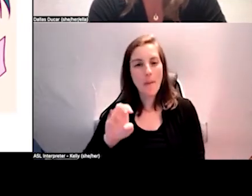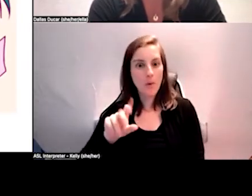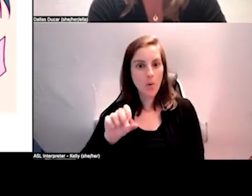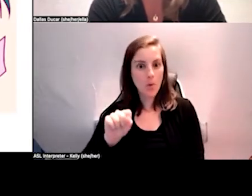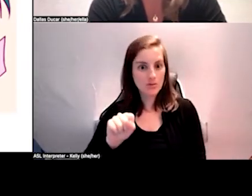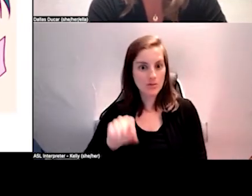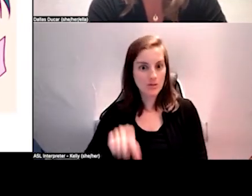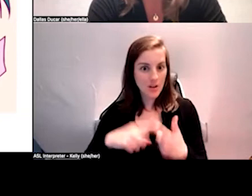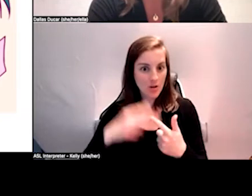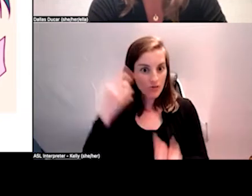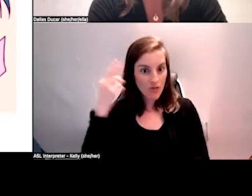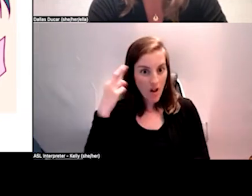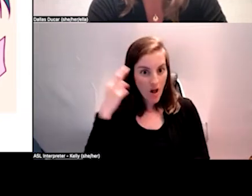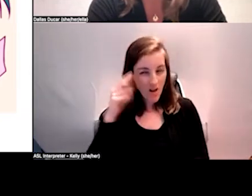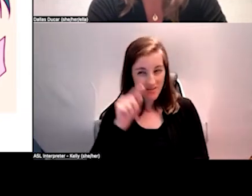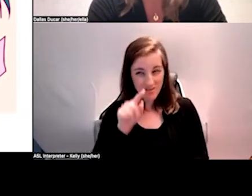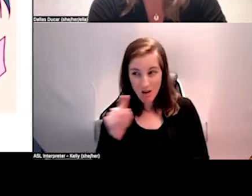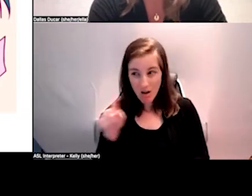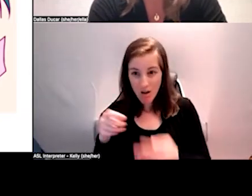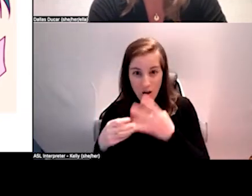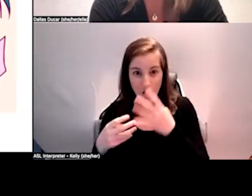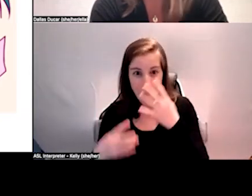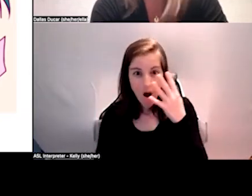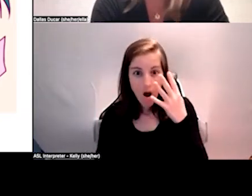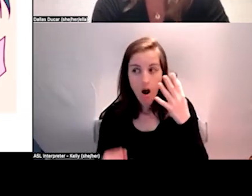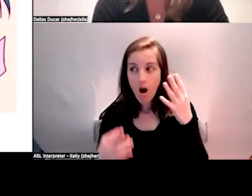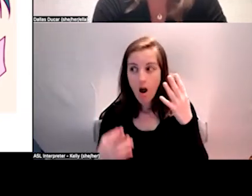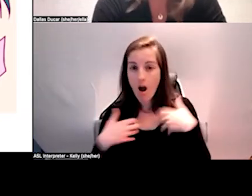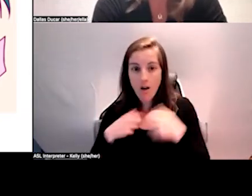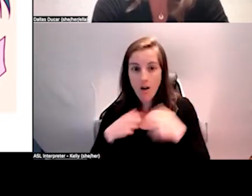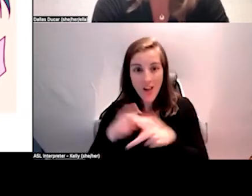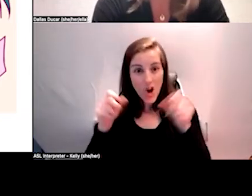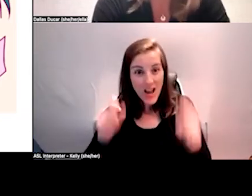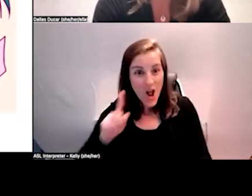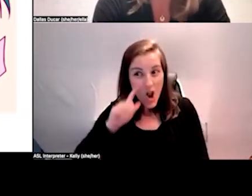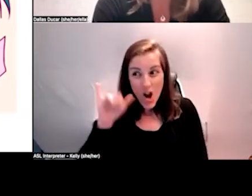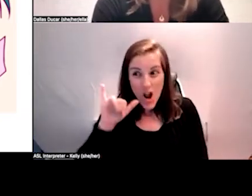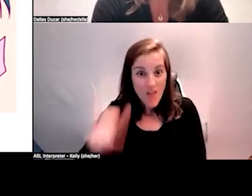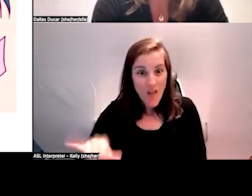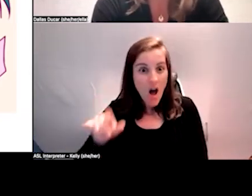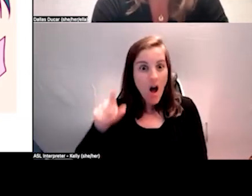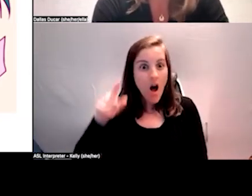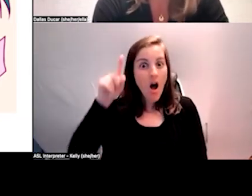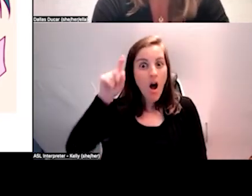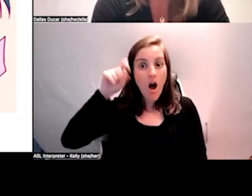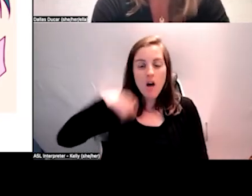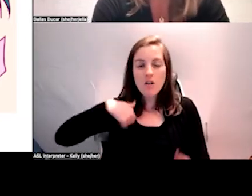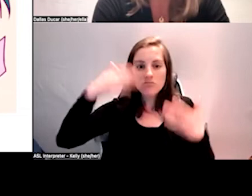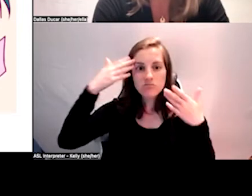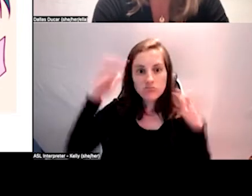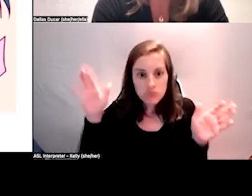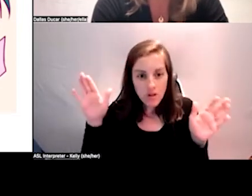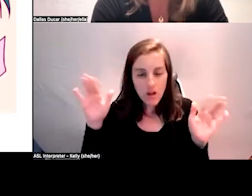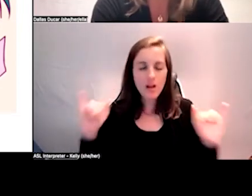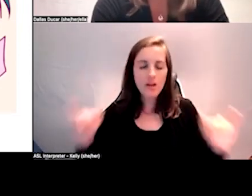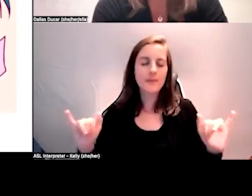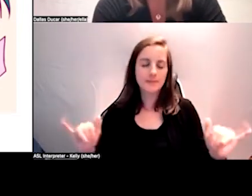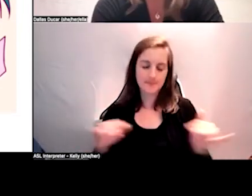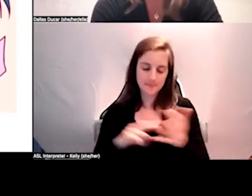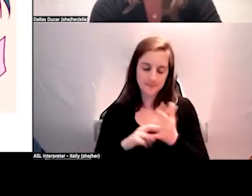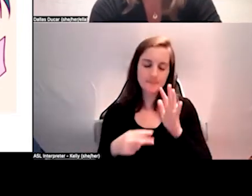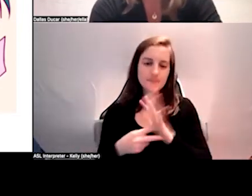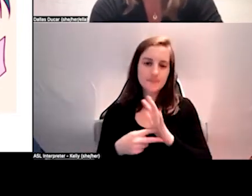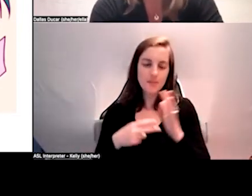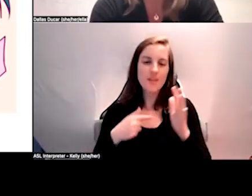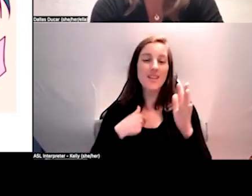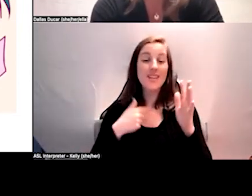could be. And so I think this is a real possibility to push not only gender affirming healthcare, but all of